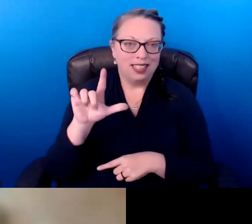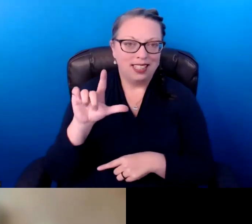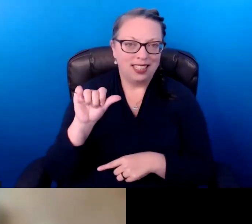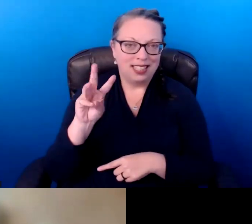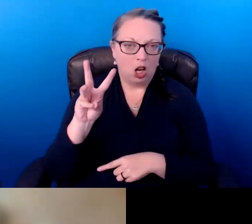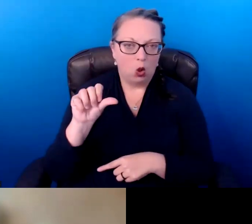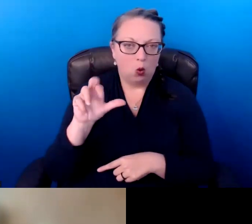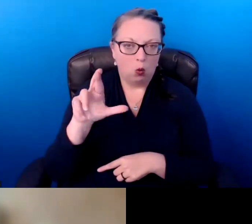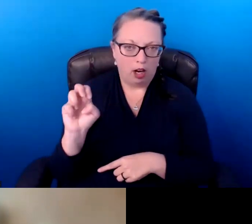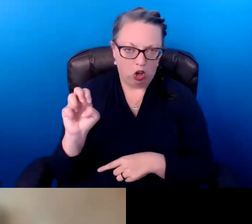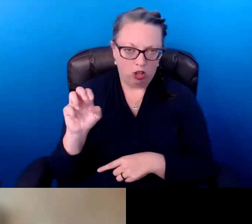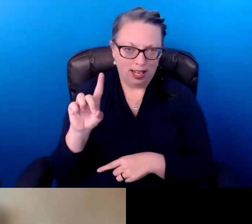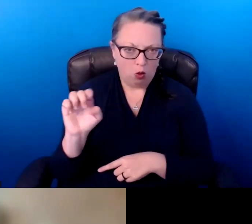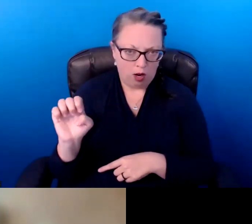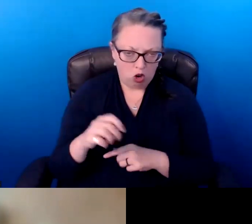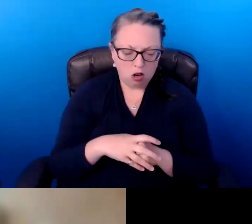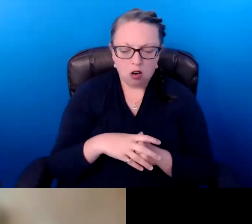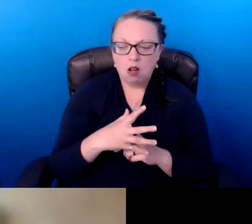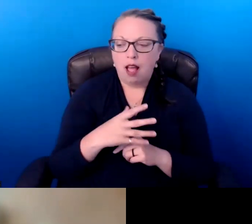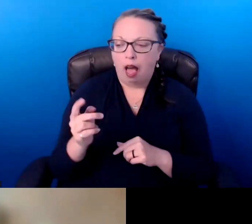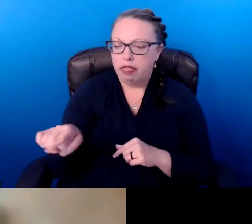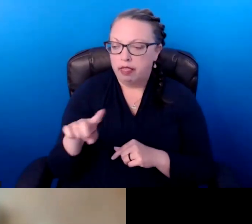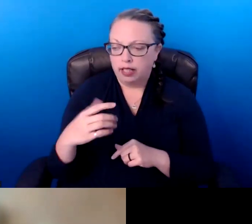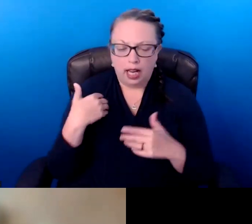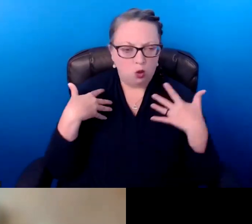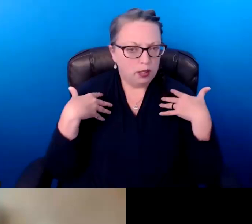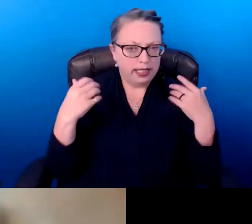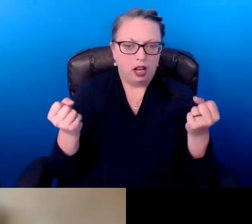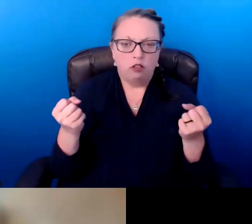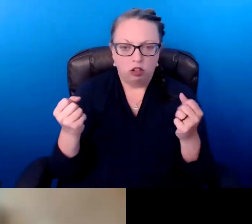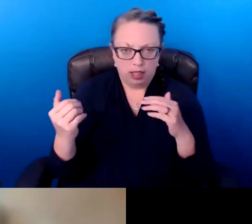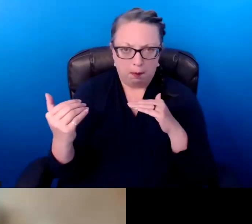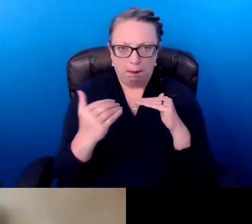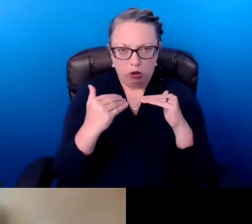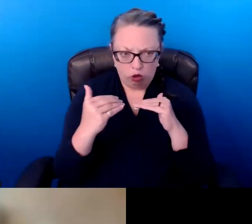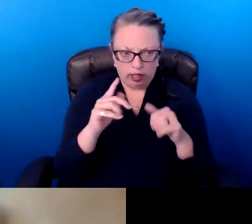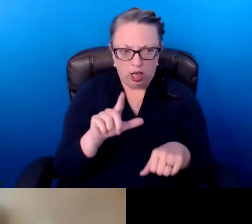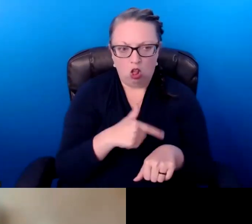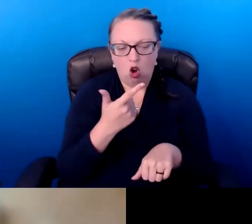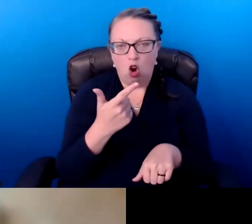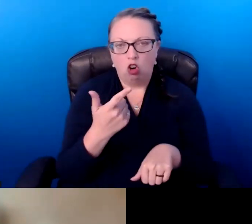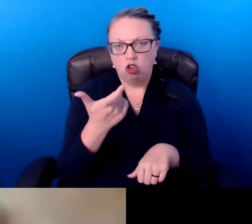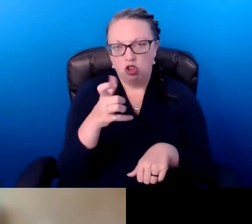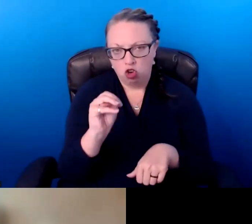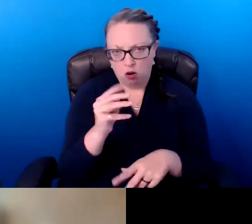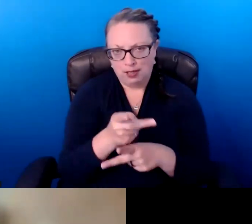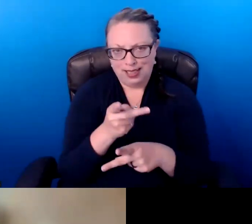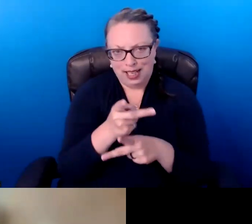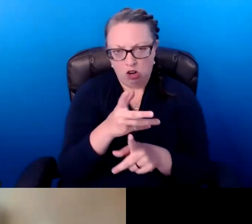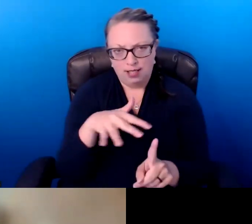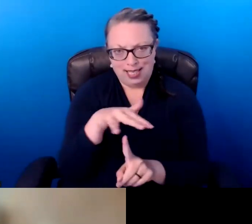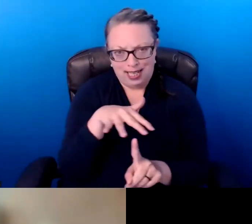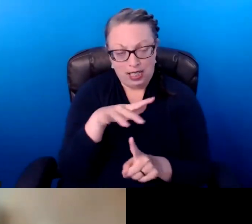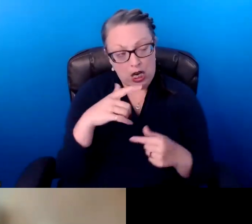people presenting, and they had a recovery peer in a long-term care setting. And I had been